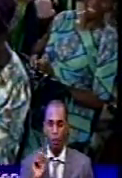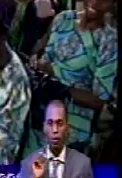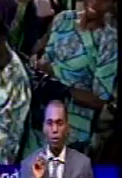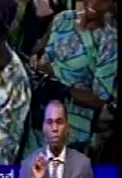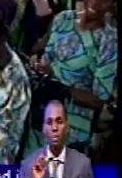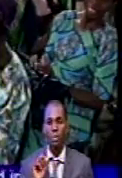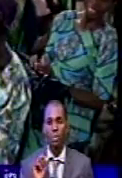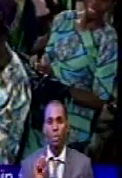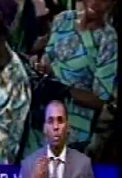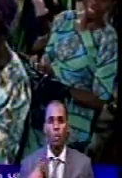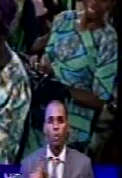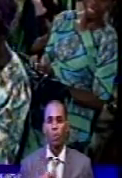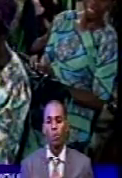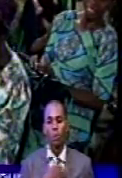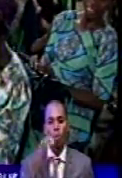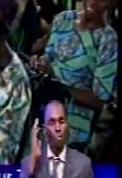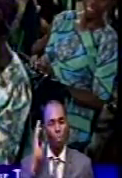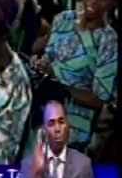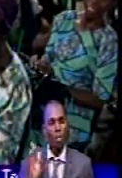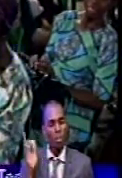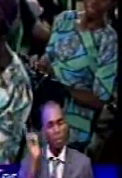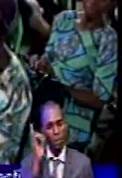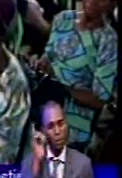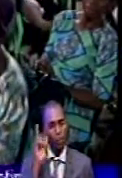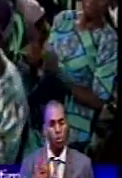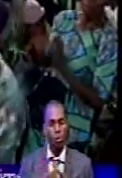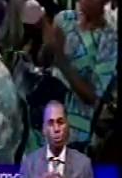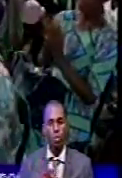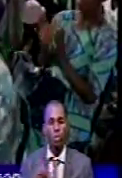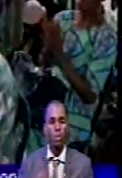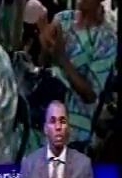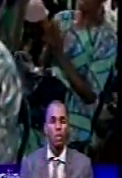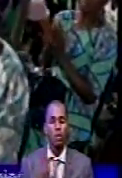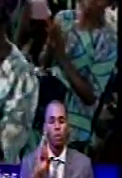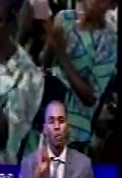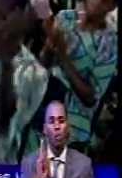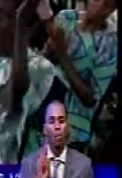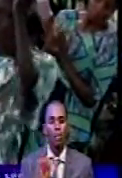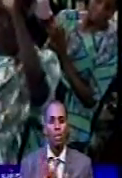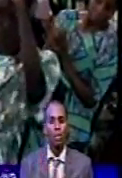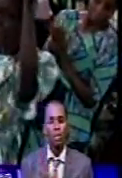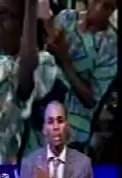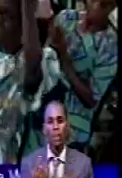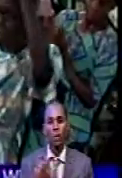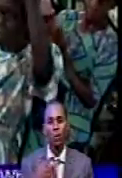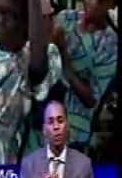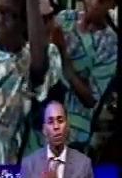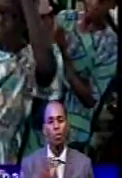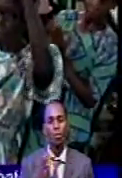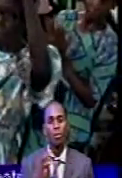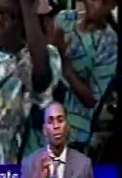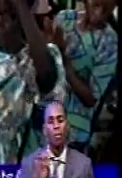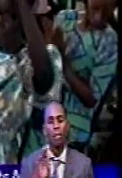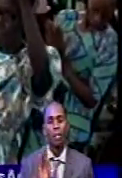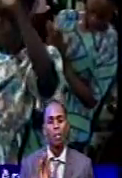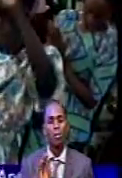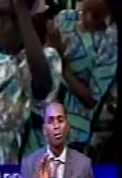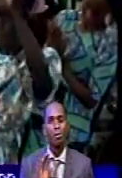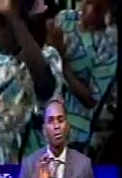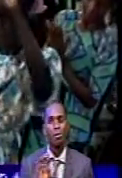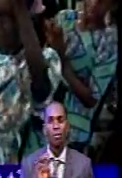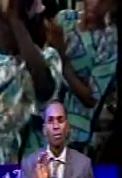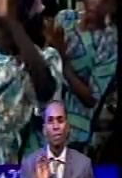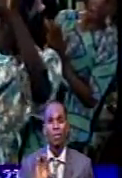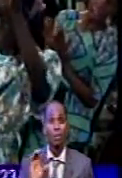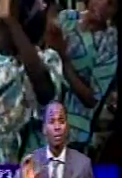amen, she jumped up, she dropped her crutches, she stood up, and she can now walk. Praise the